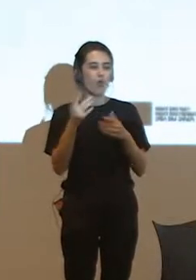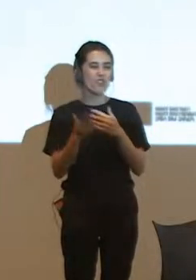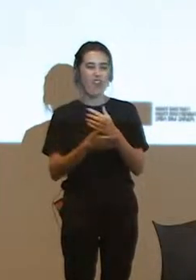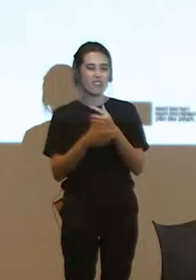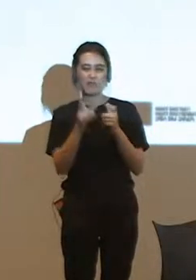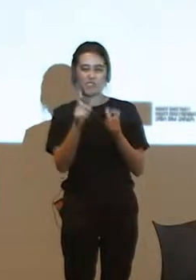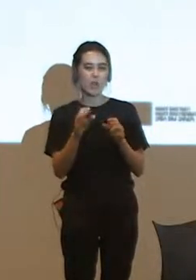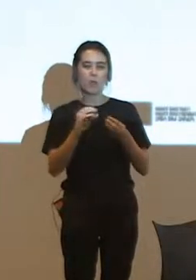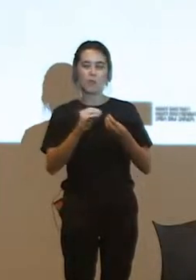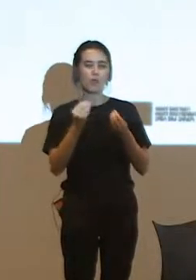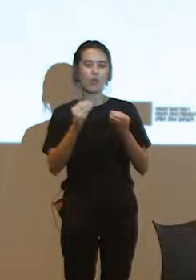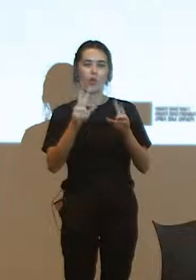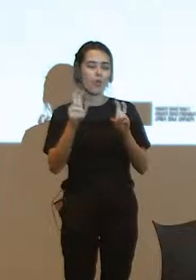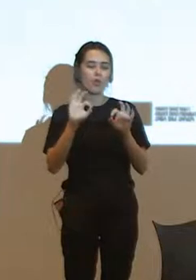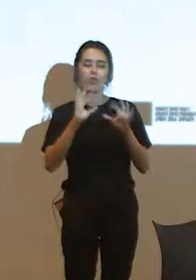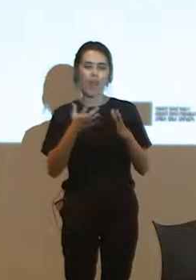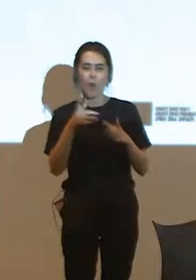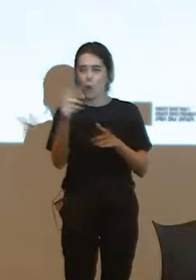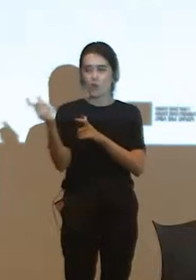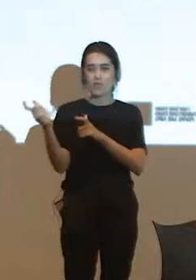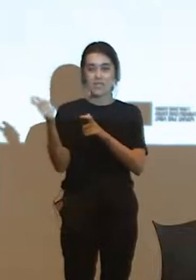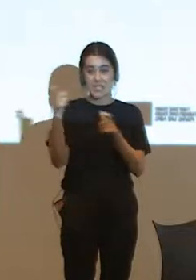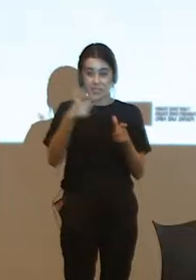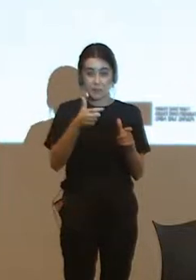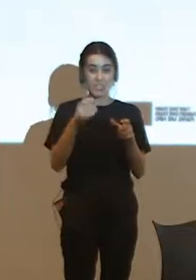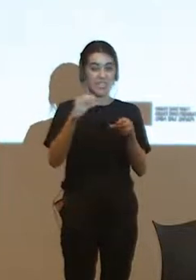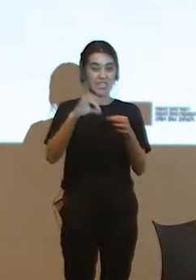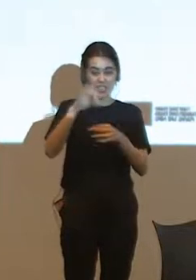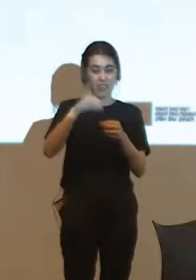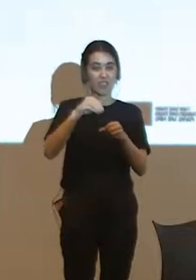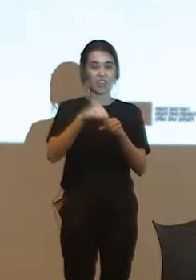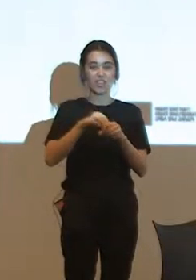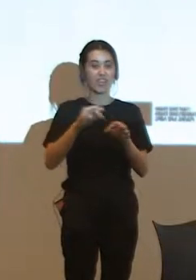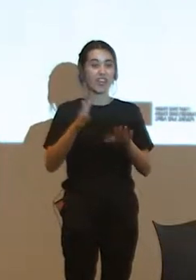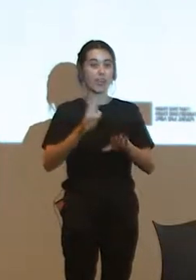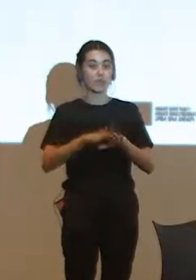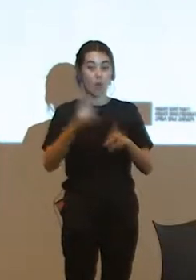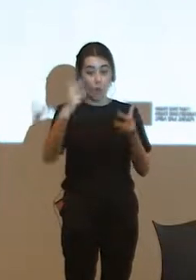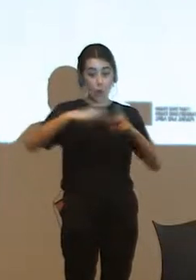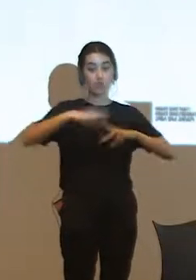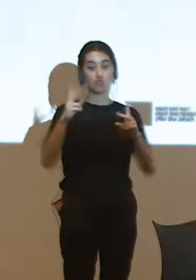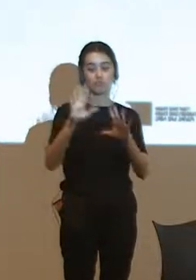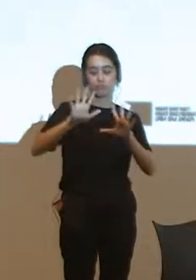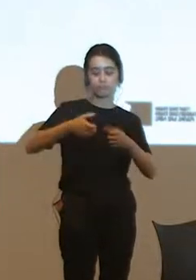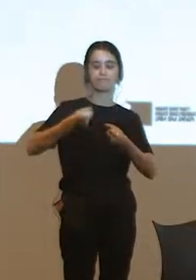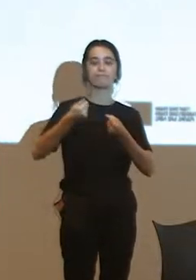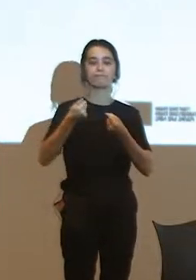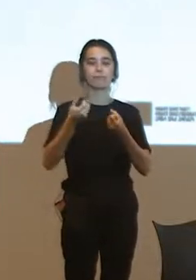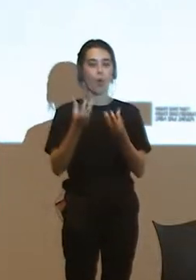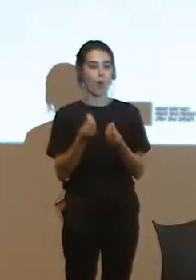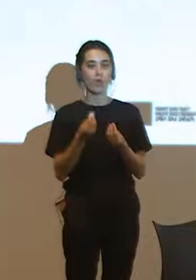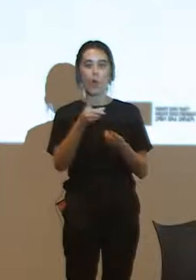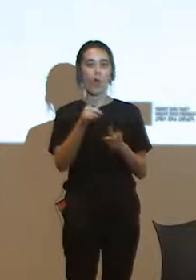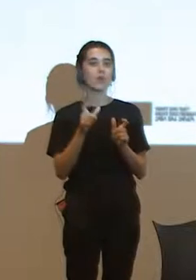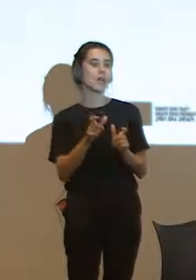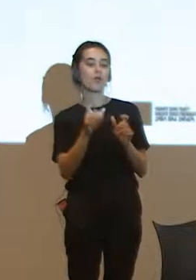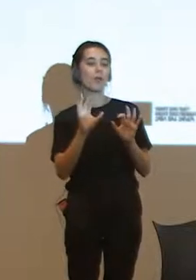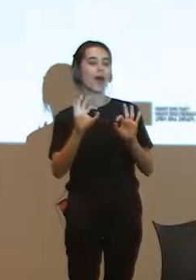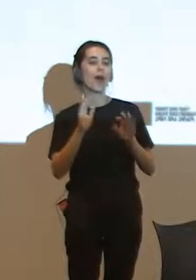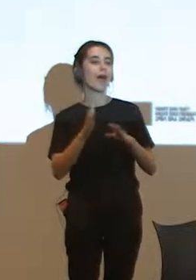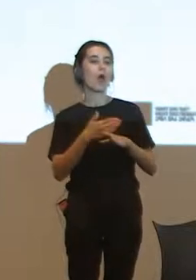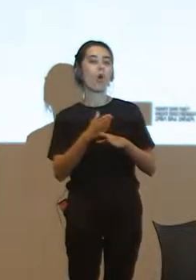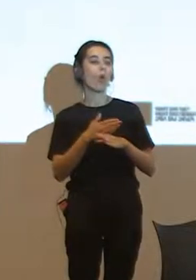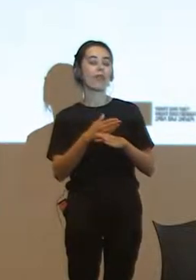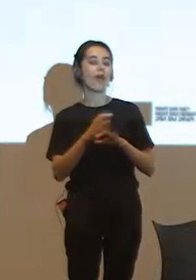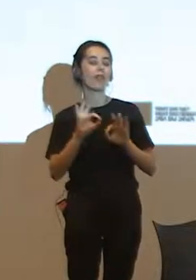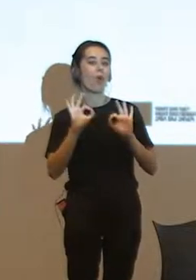been deprived of their liberty in a manner which is not which is which is against the law why do we help the